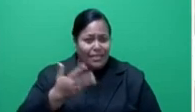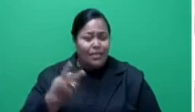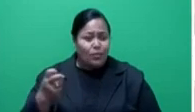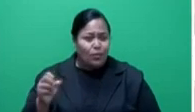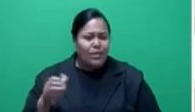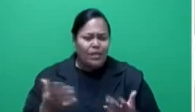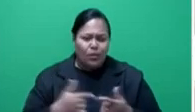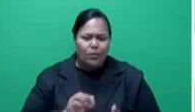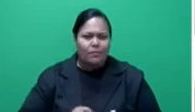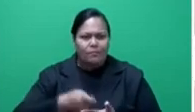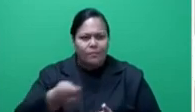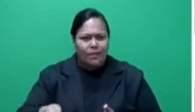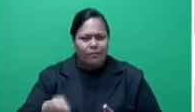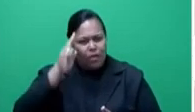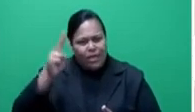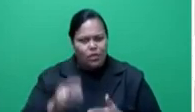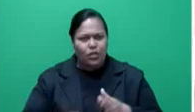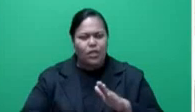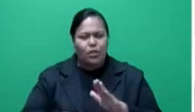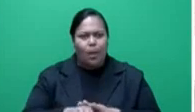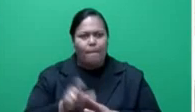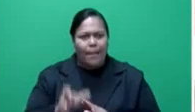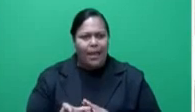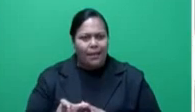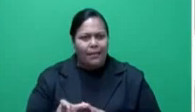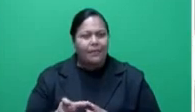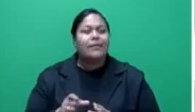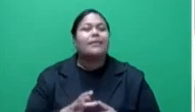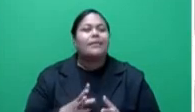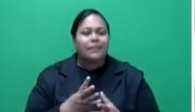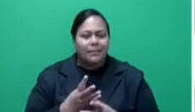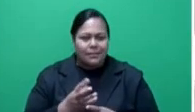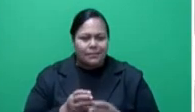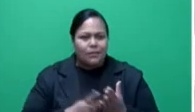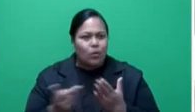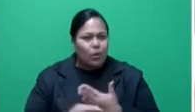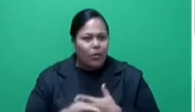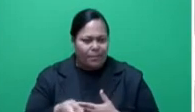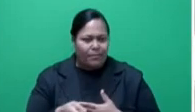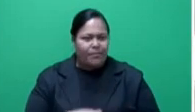$14,749,388 for National Topper Scheme at FNU. And we paid $33 million and